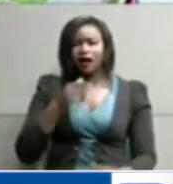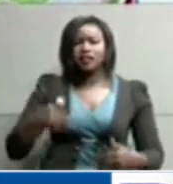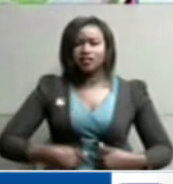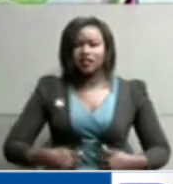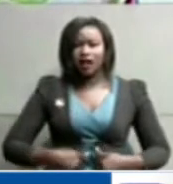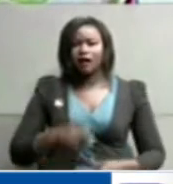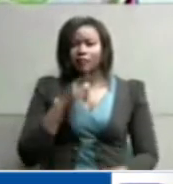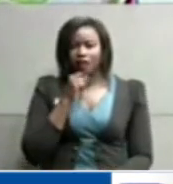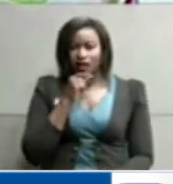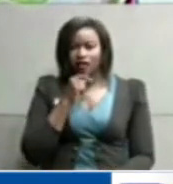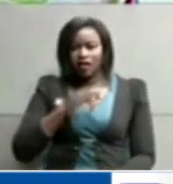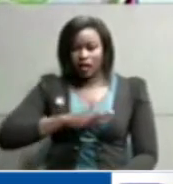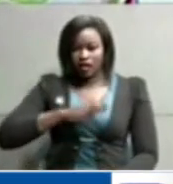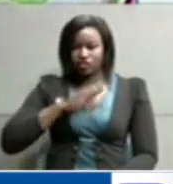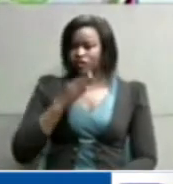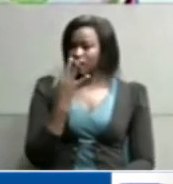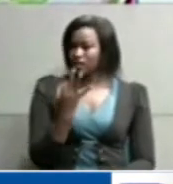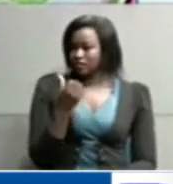36 years old,